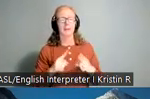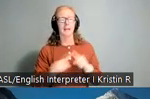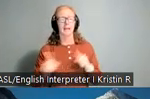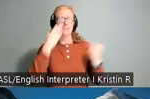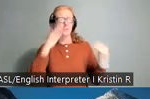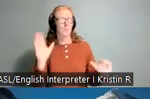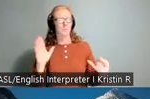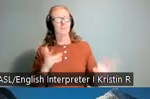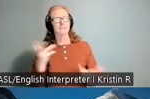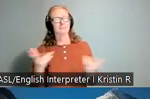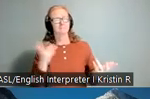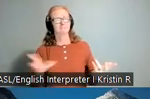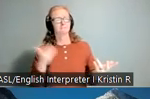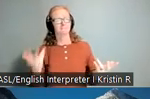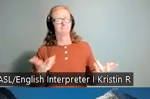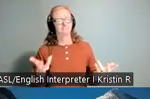know,